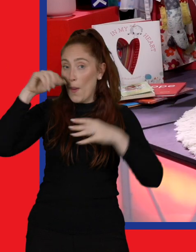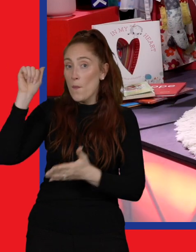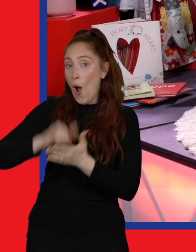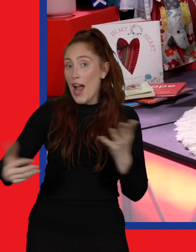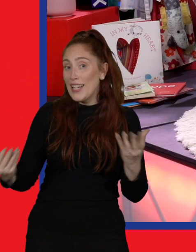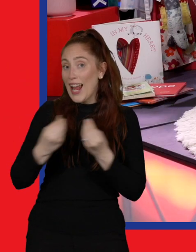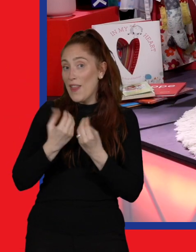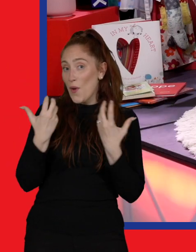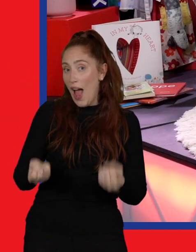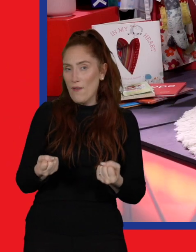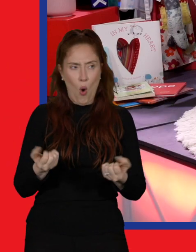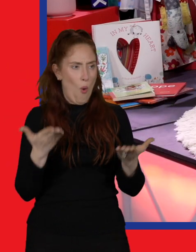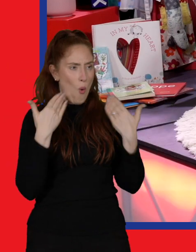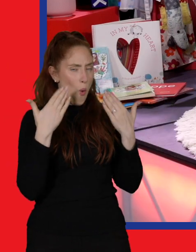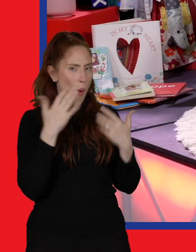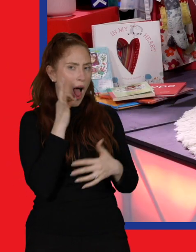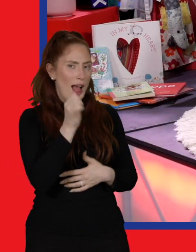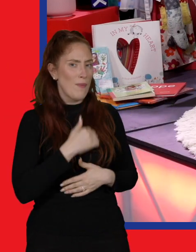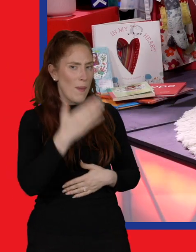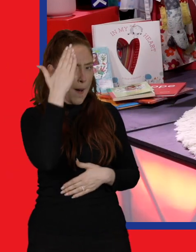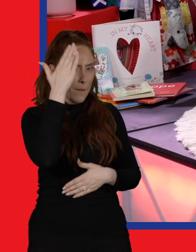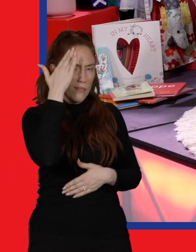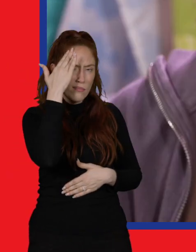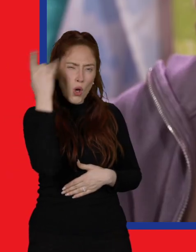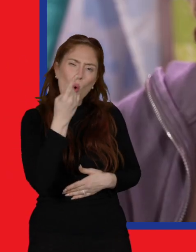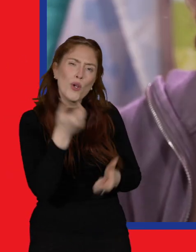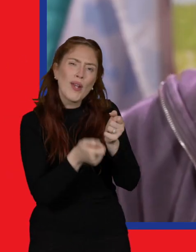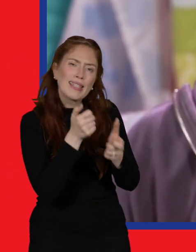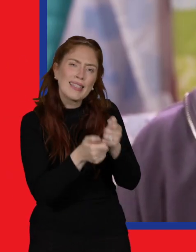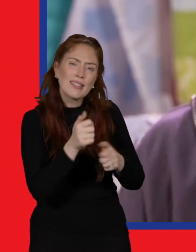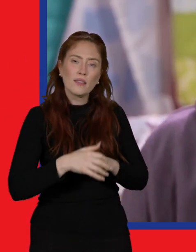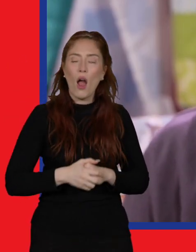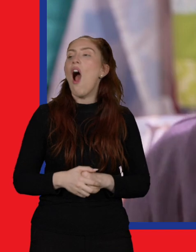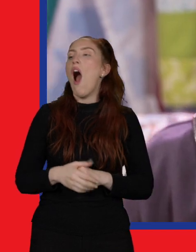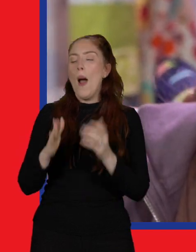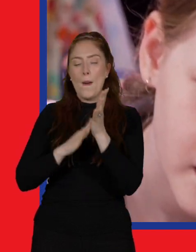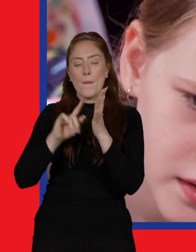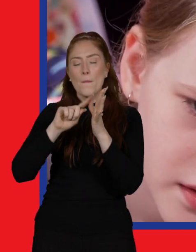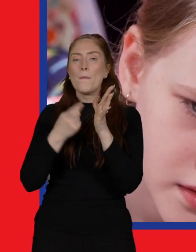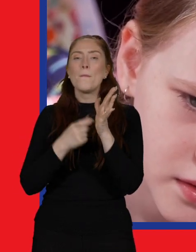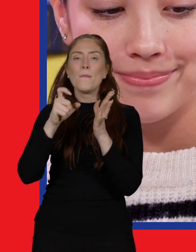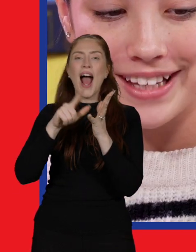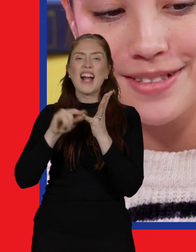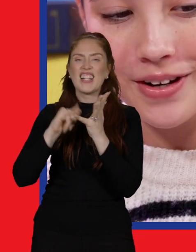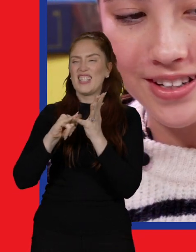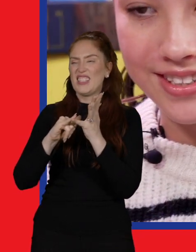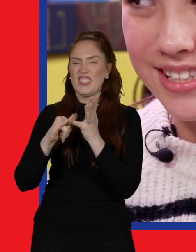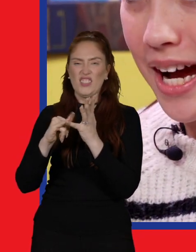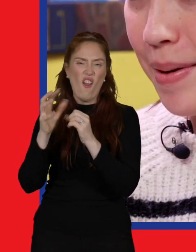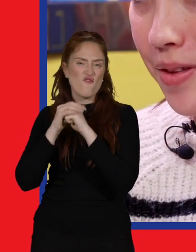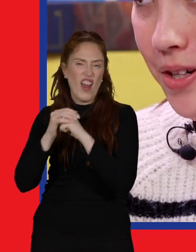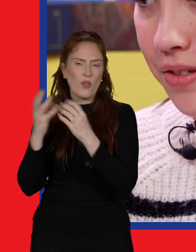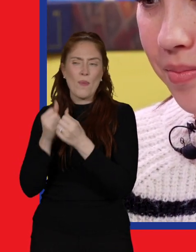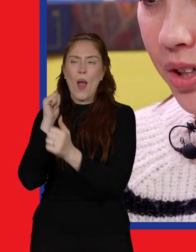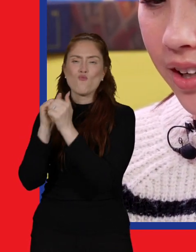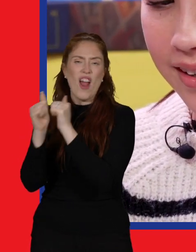Alice in Wonderland earrings. Want to get some? Oh, they're cool. I'll ask Mum. Who's that? That's Marcus. He's a guy